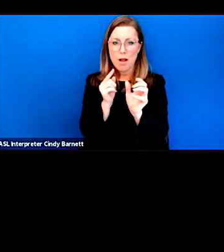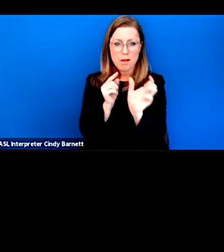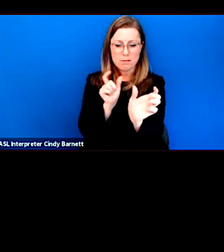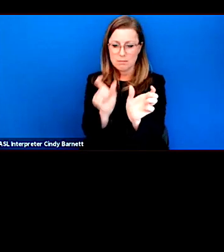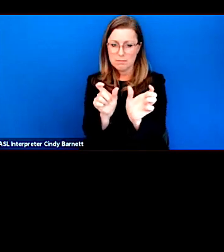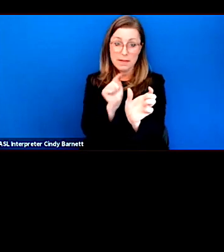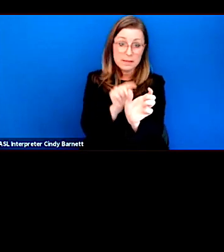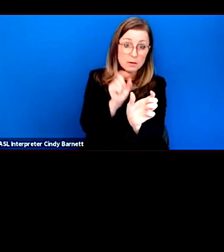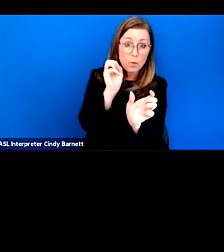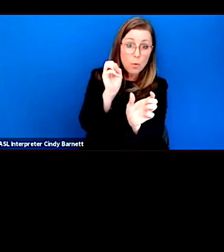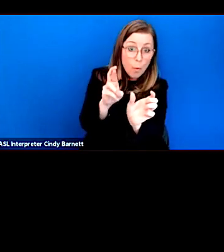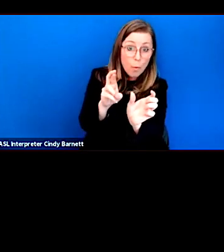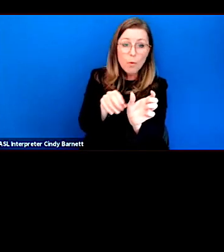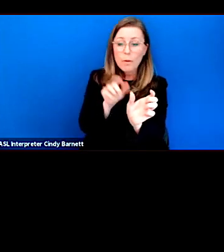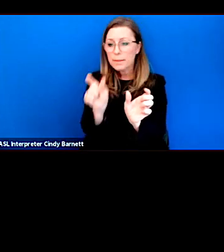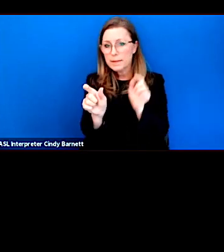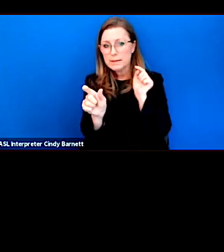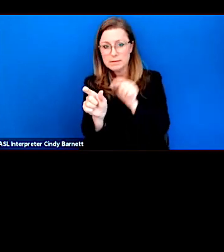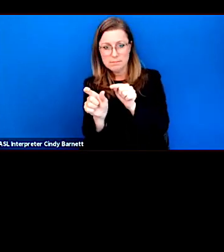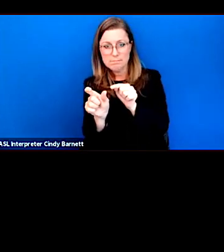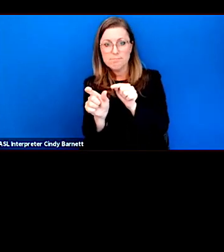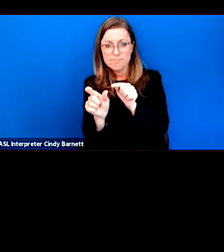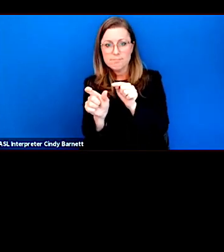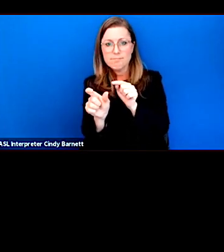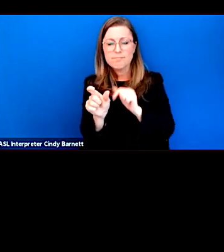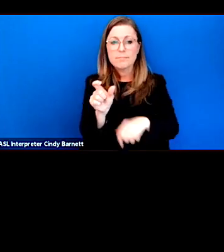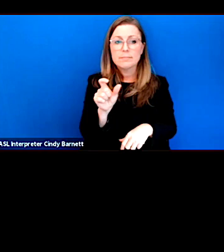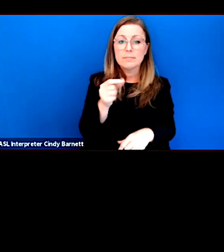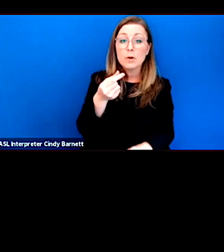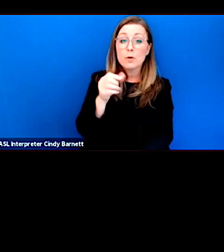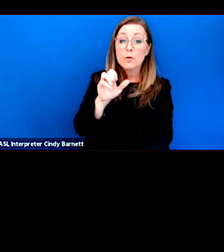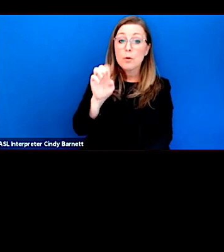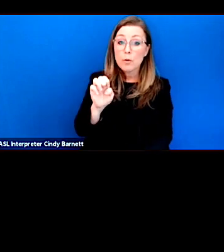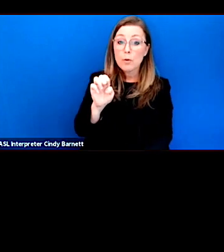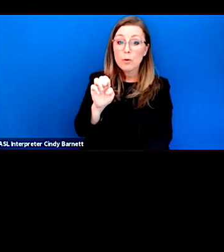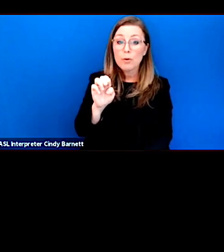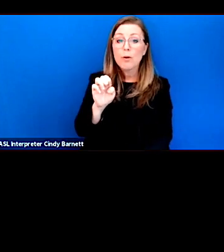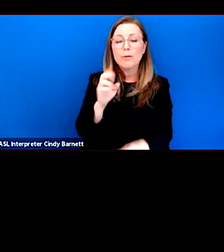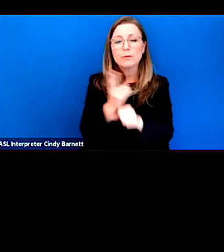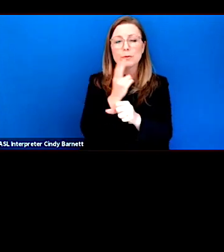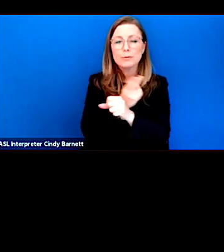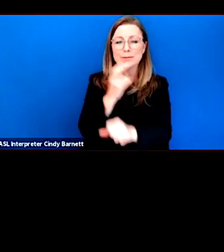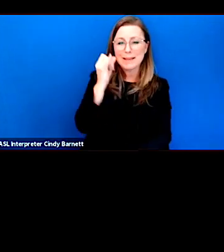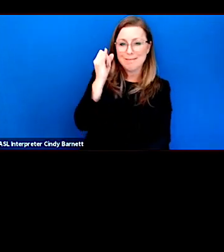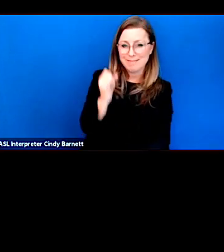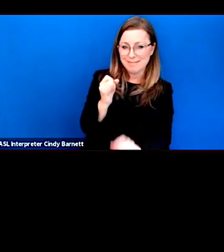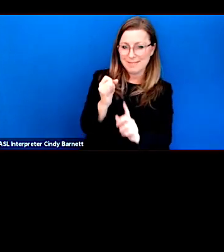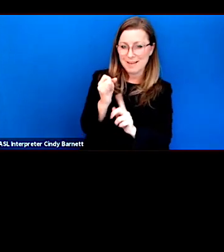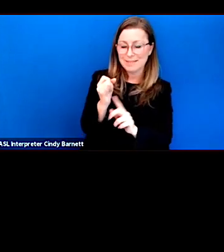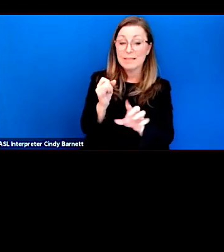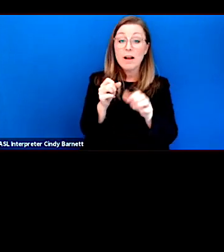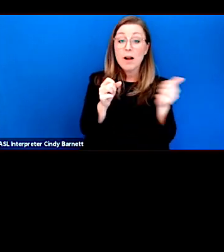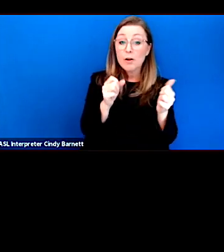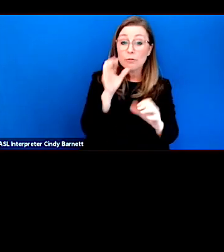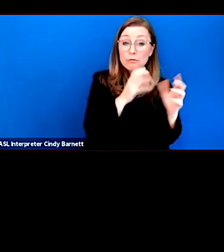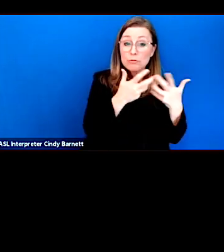many other engines do not use it and use simply or. Now, when I press the